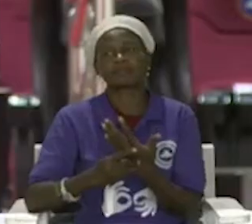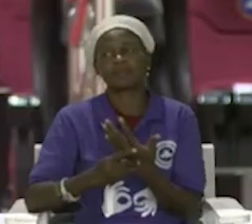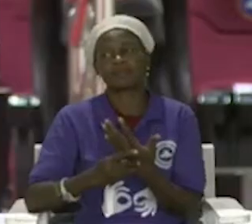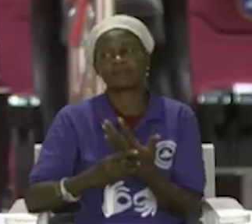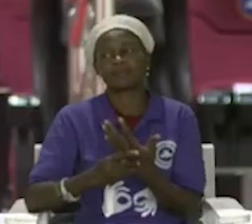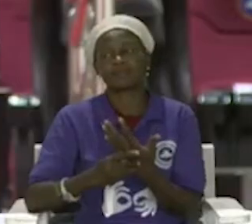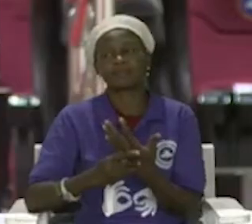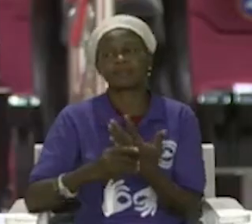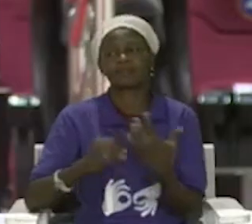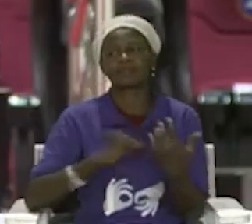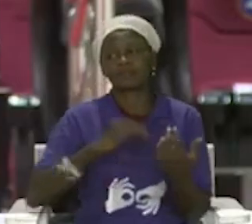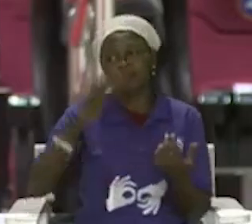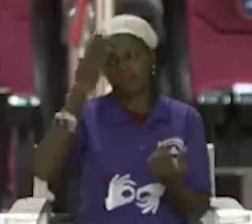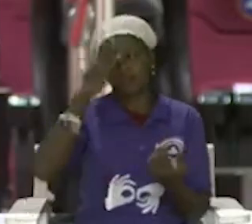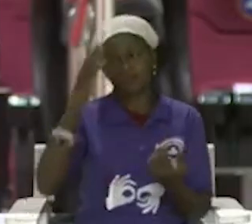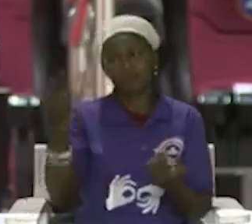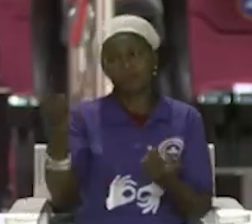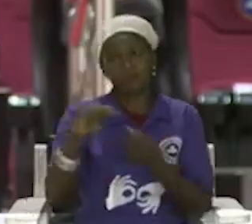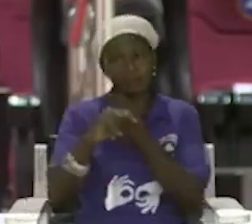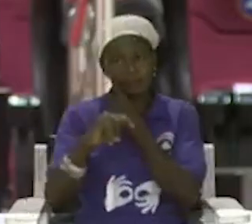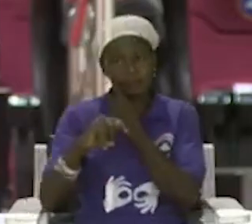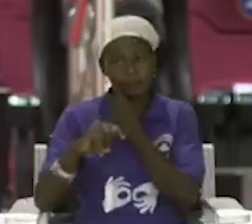Now, I know the